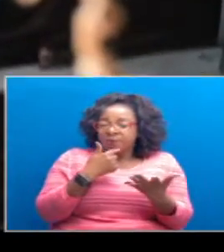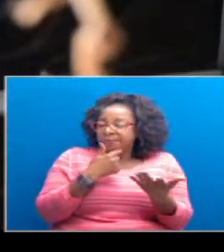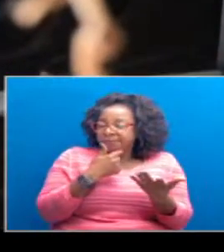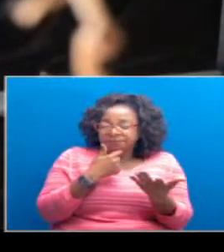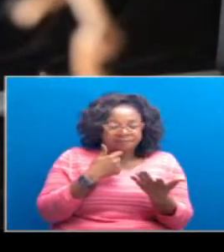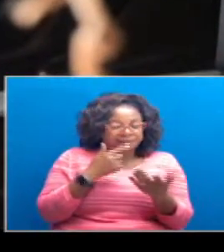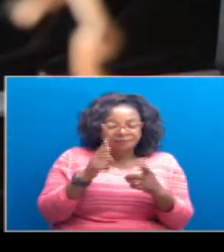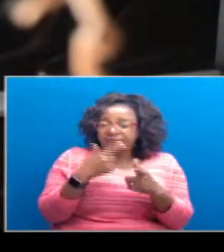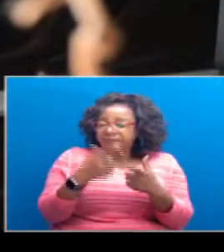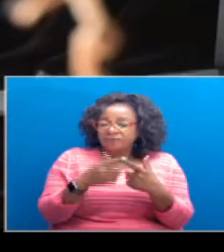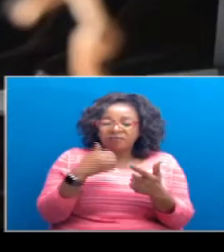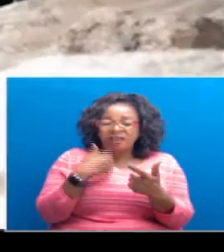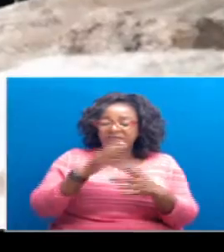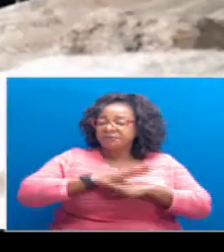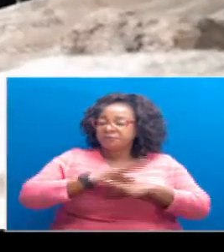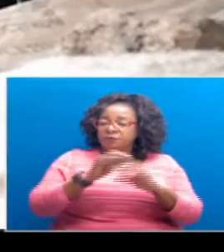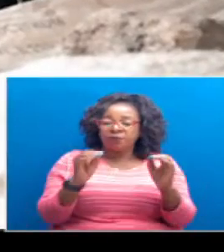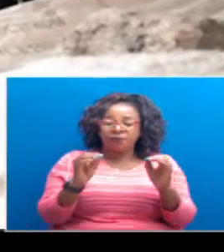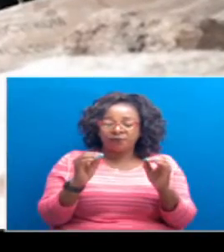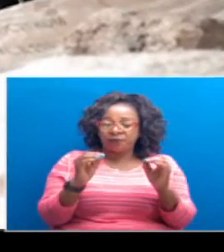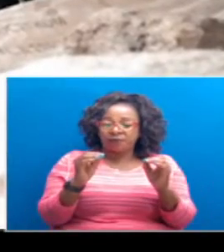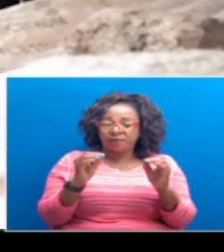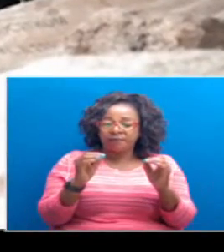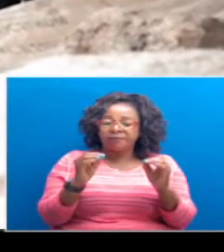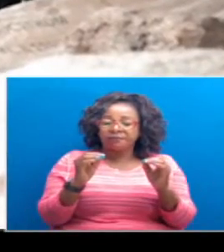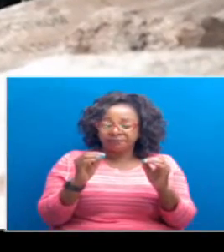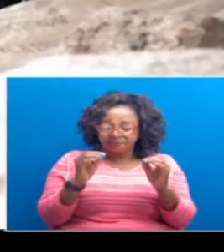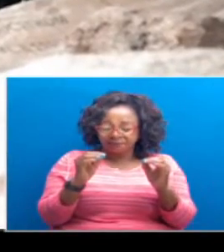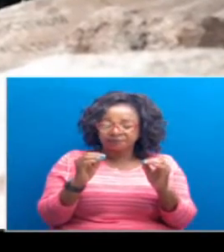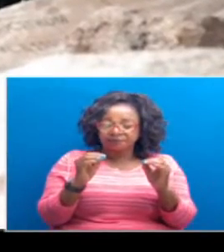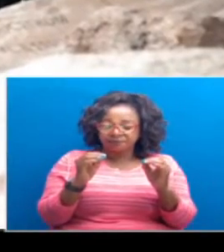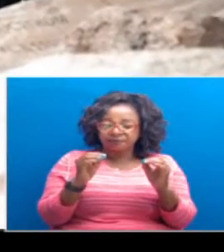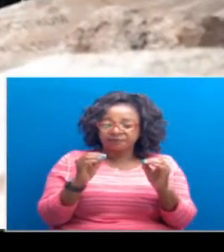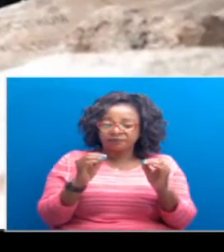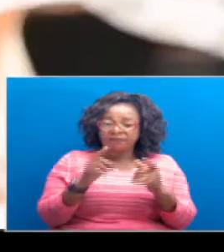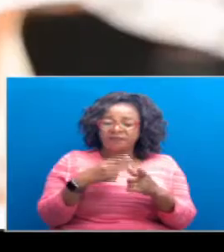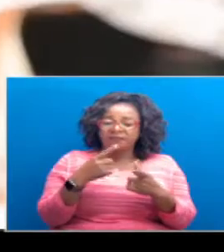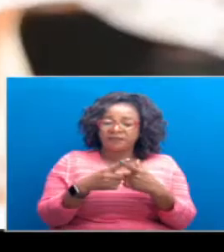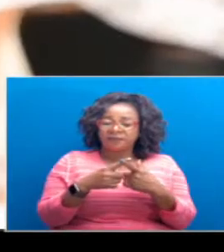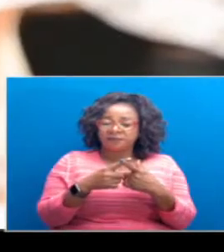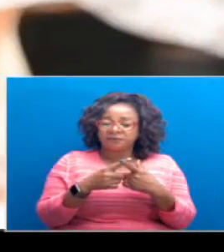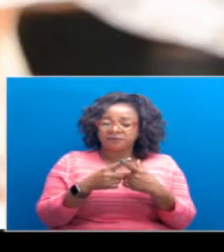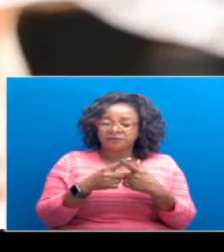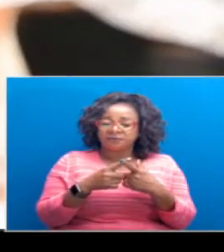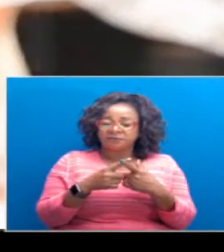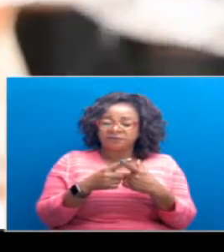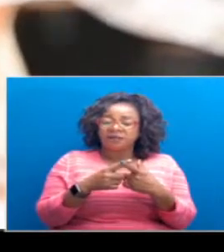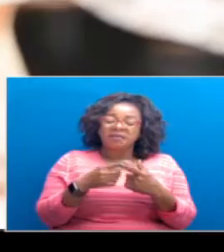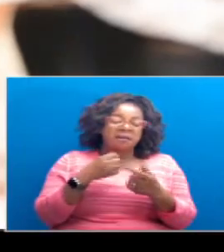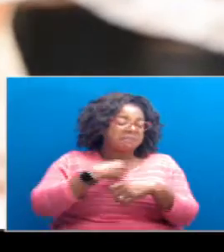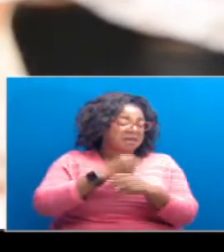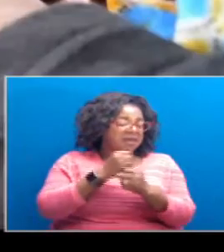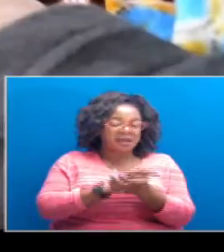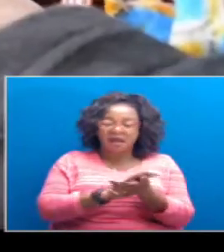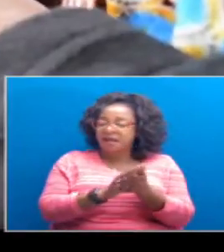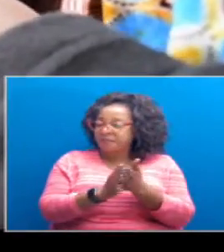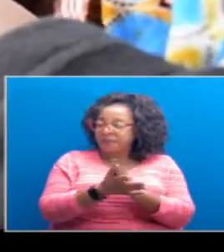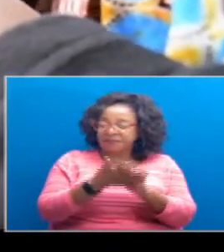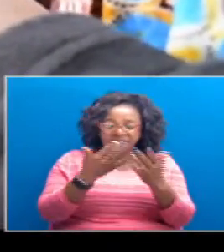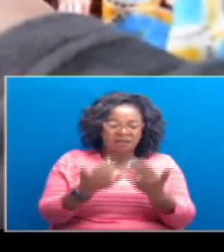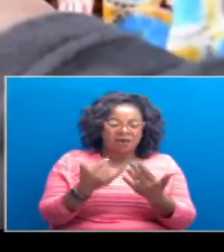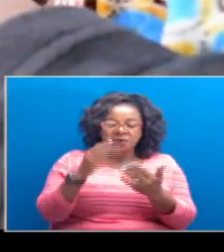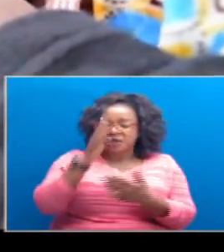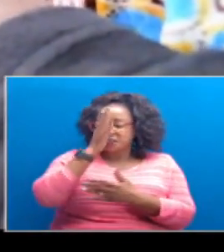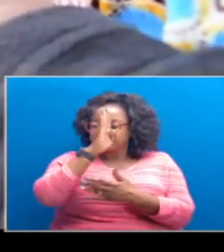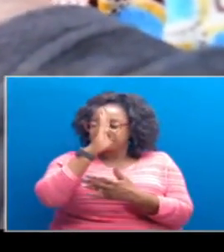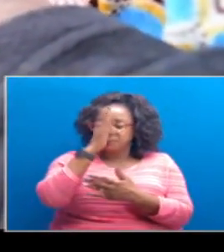then the rates had to hike. The license fees had to hike. And then the traders are actually making nothing. We are torn now between